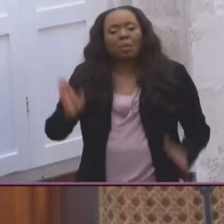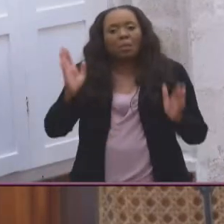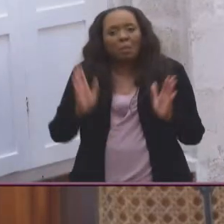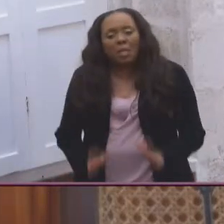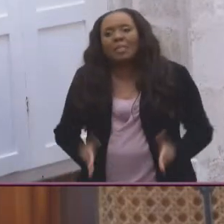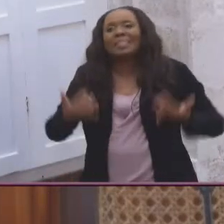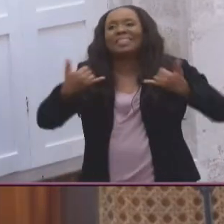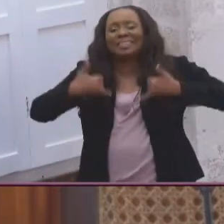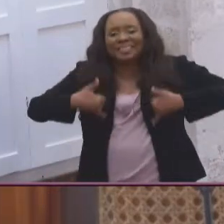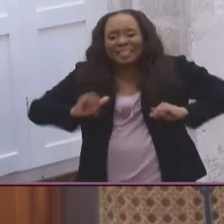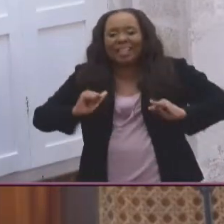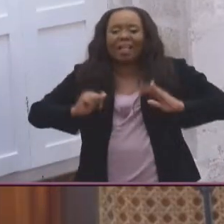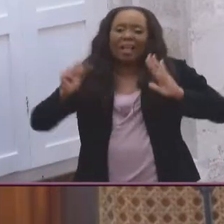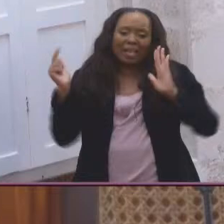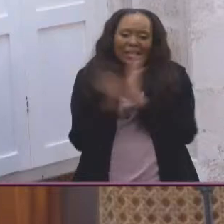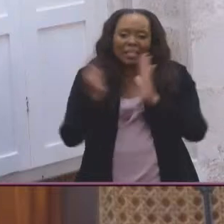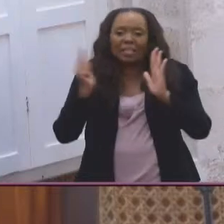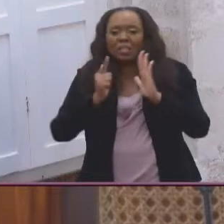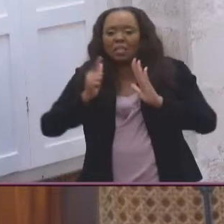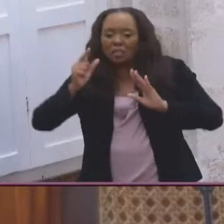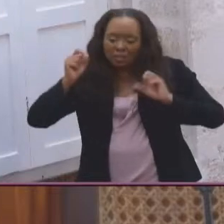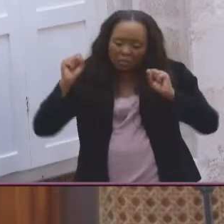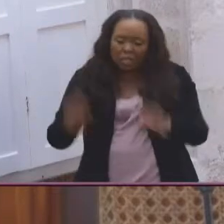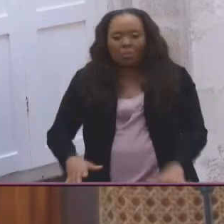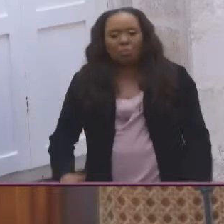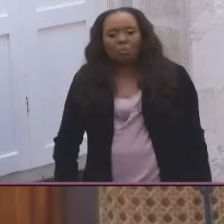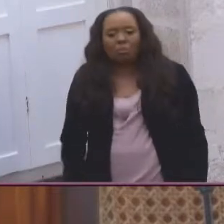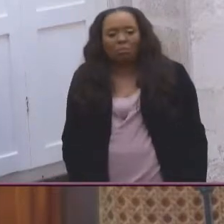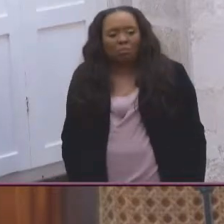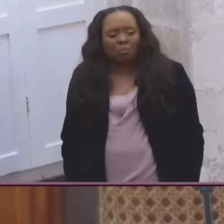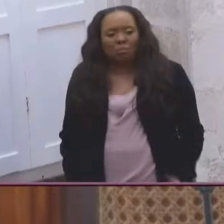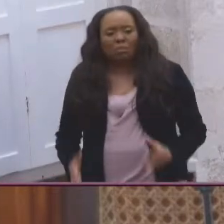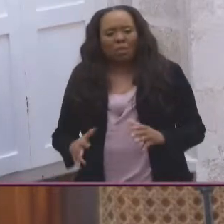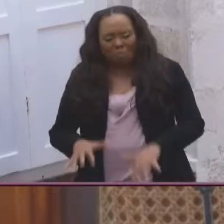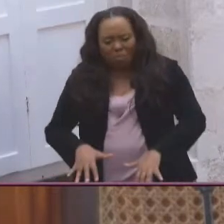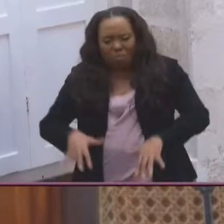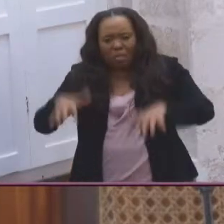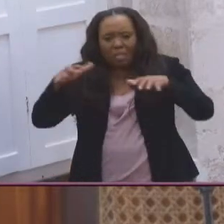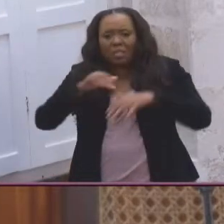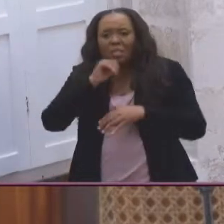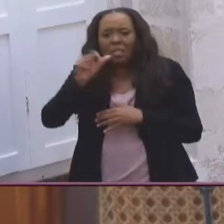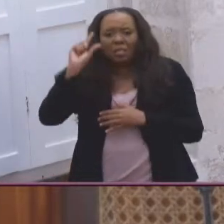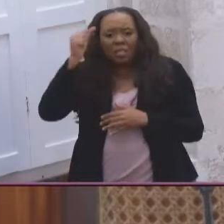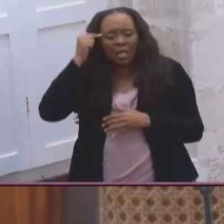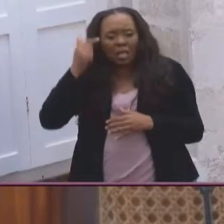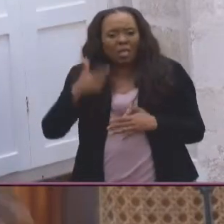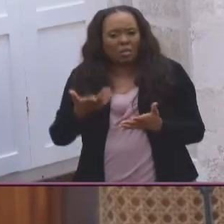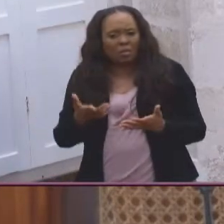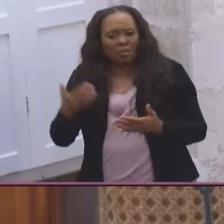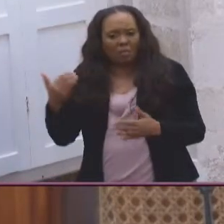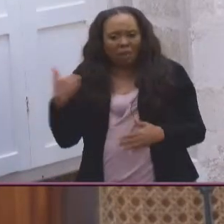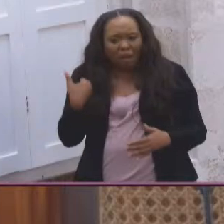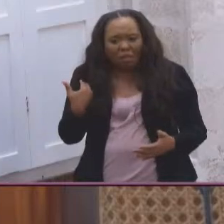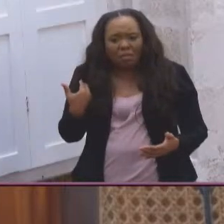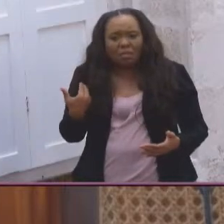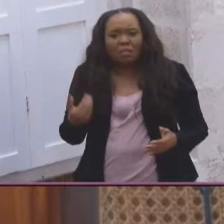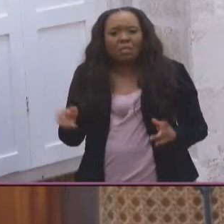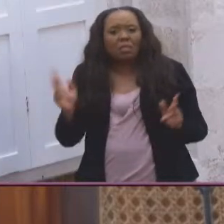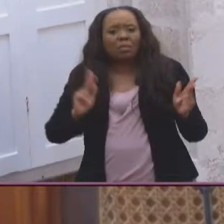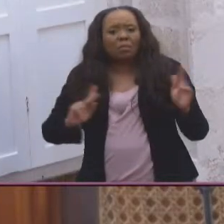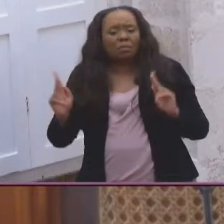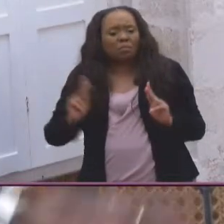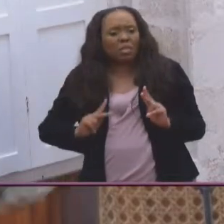to dump illegally and to have a lot of waste. It is not the government's fault that people are dumping in